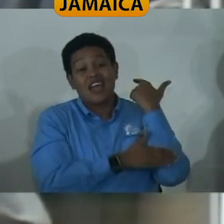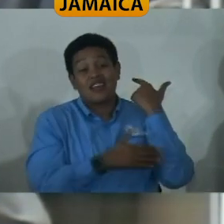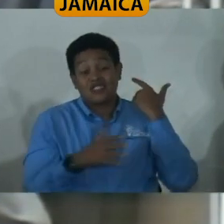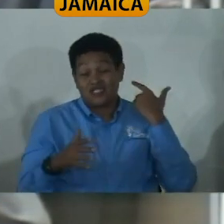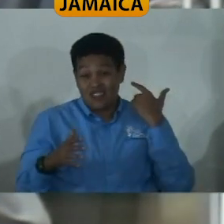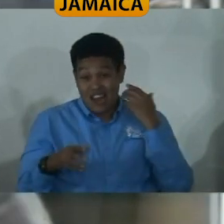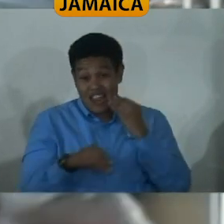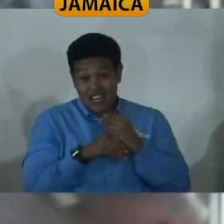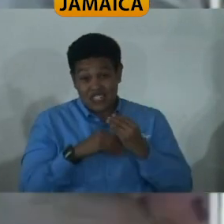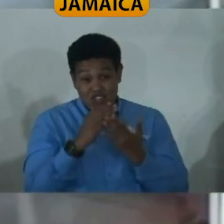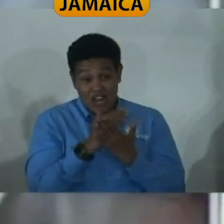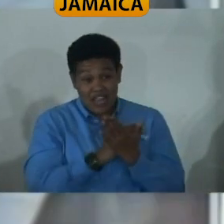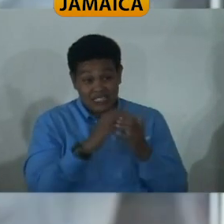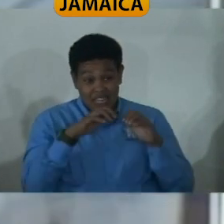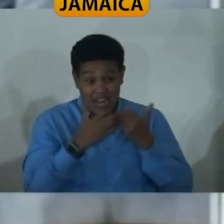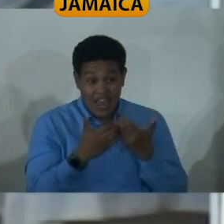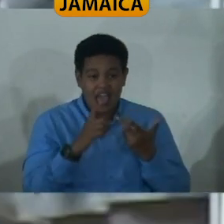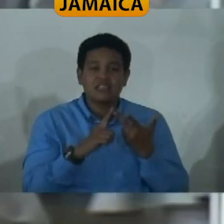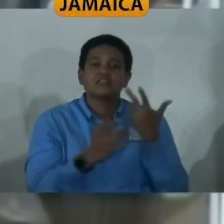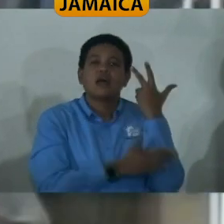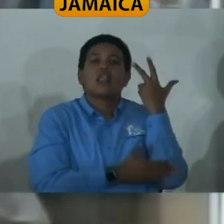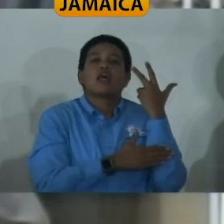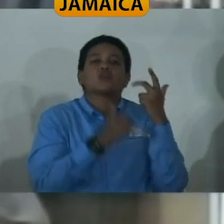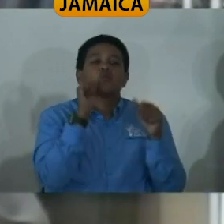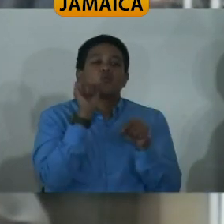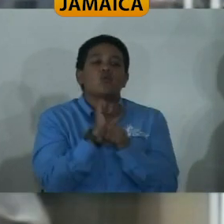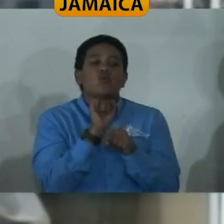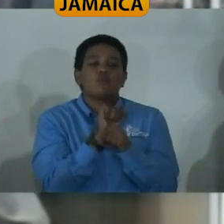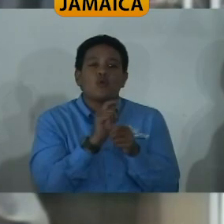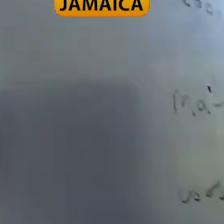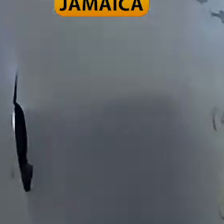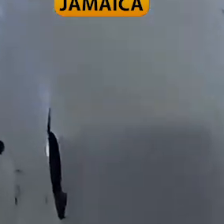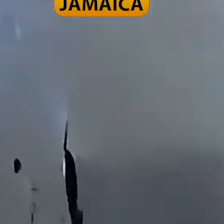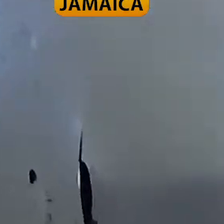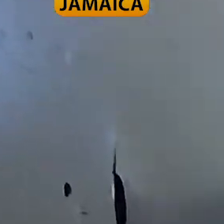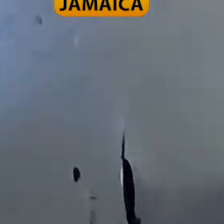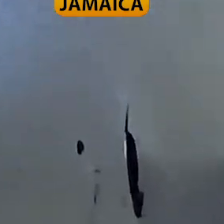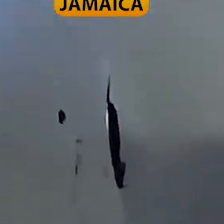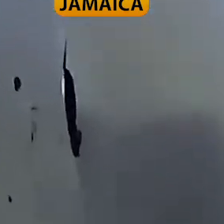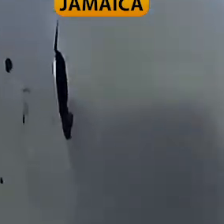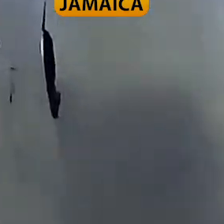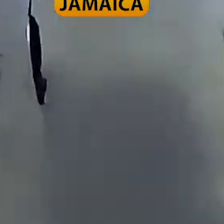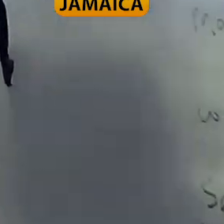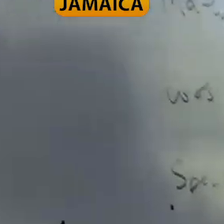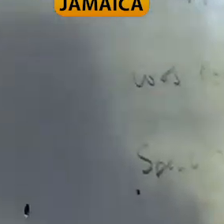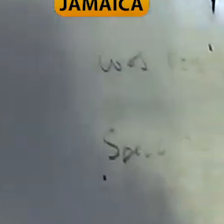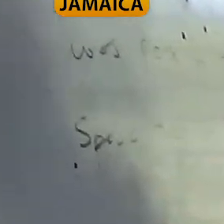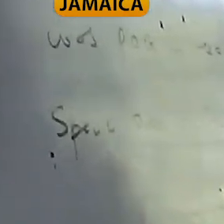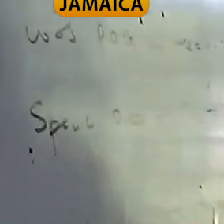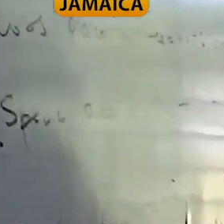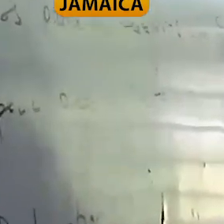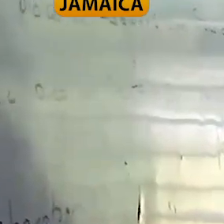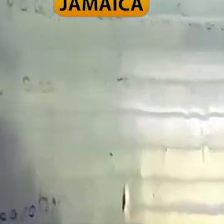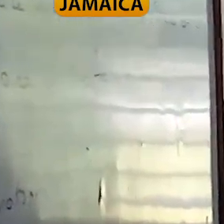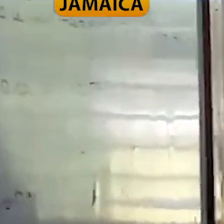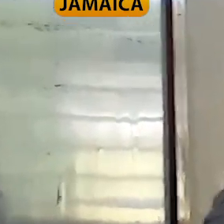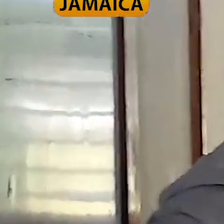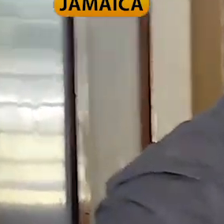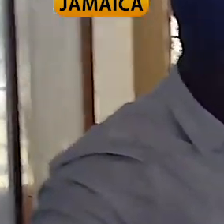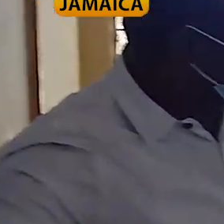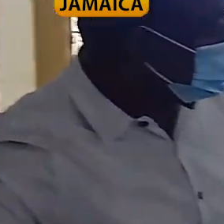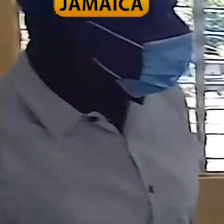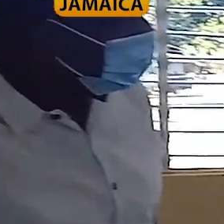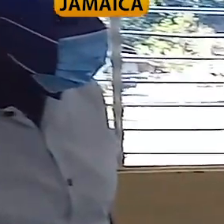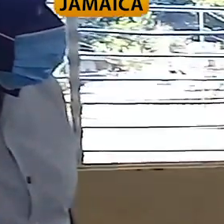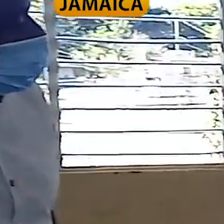Extra Lesson Classes, and the National Homework Program. In addition to face-to-face classes, they will also have access